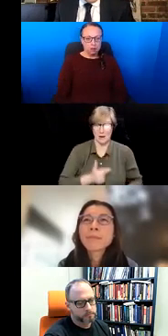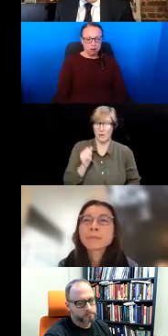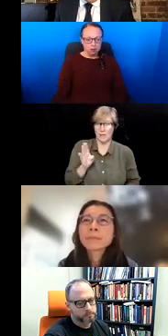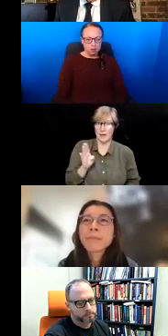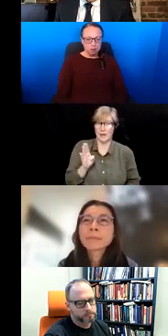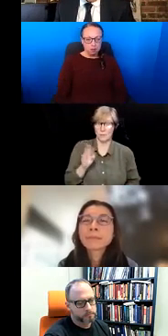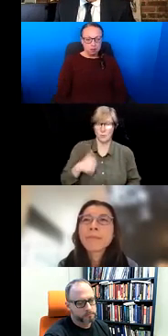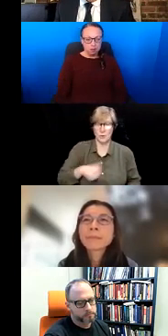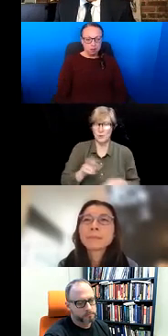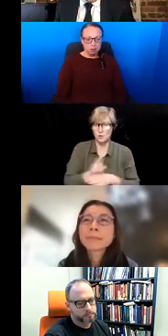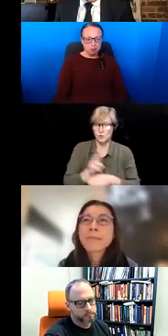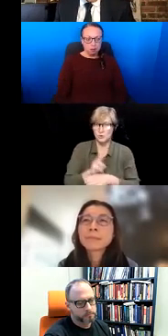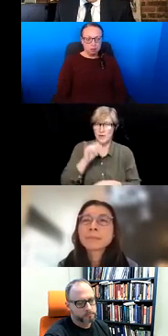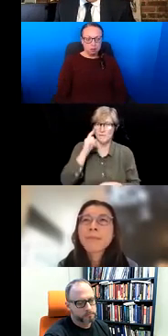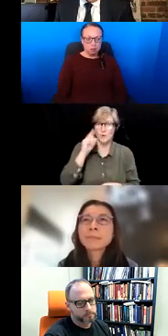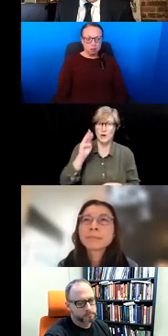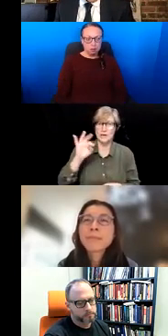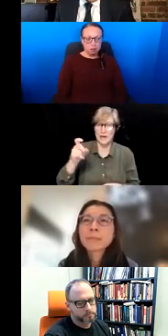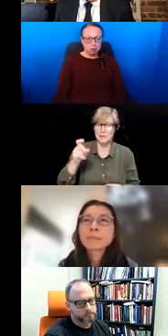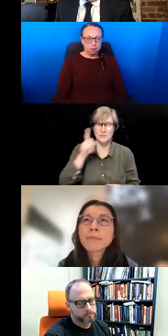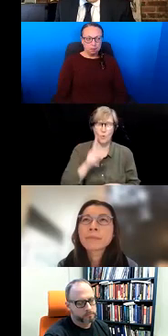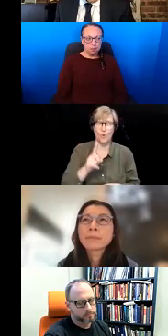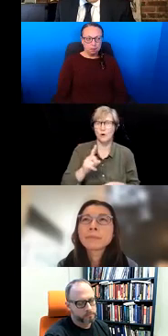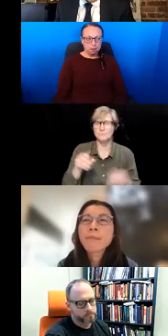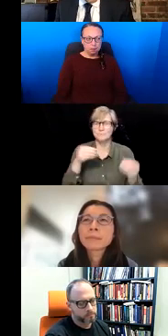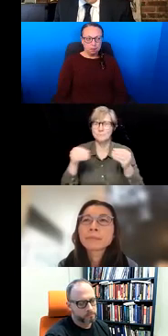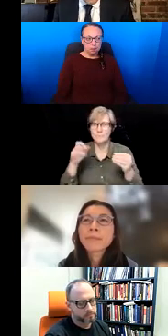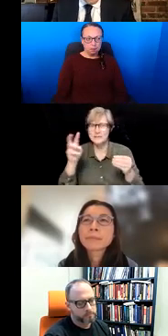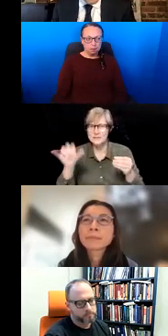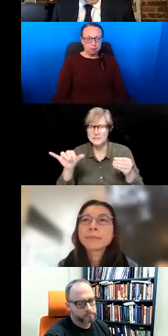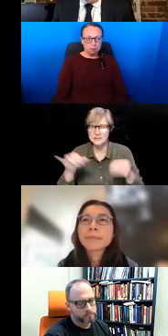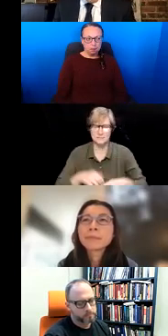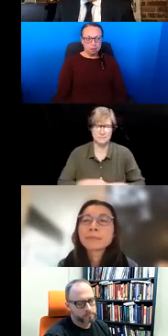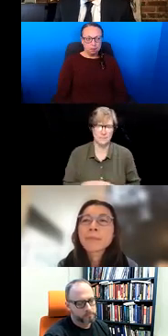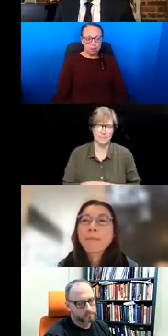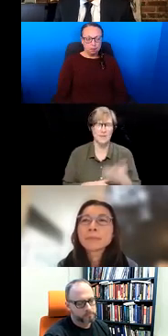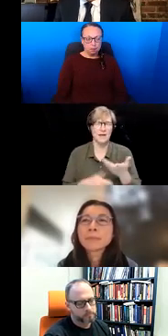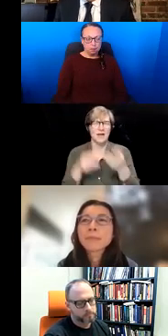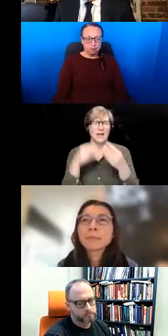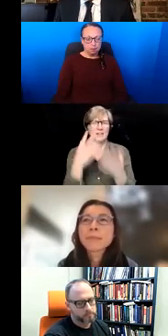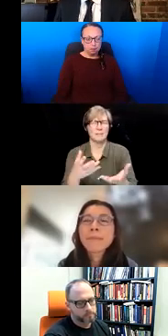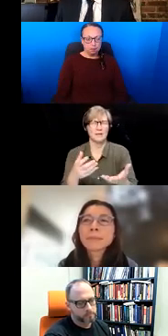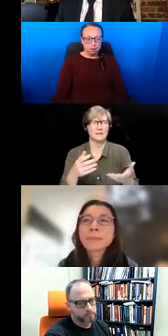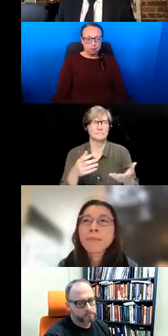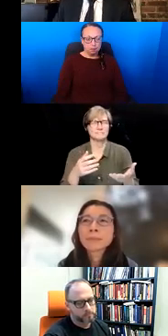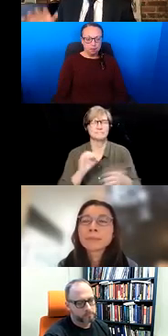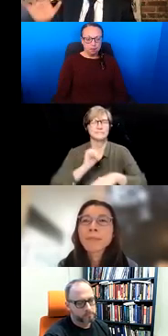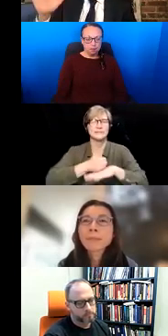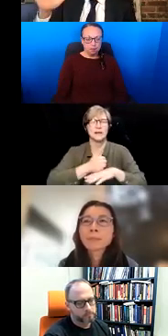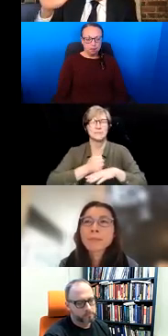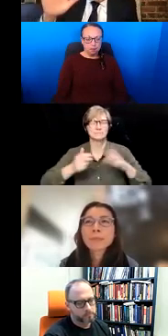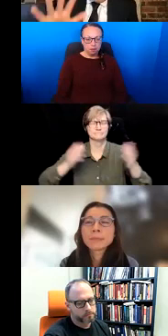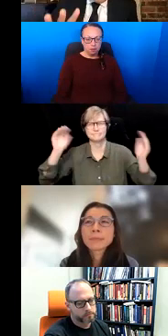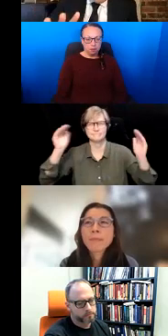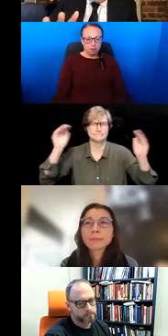index of plasticity. In order, let me make a metaphor here to make that a little clearer. In our